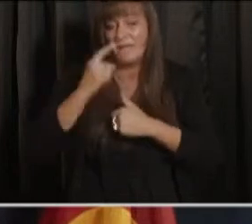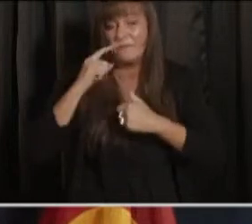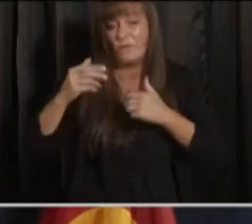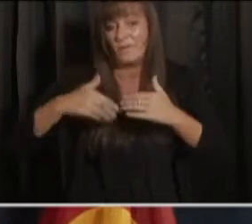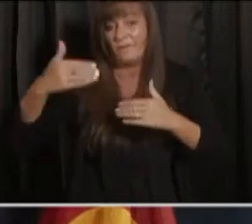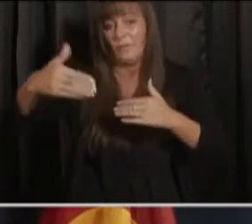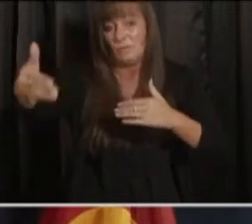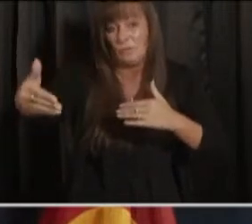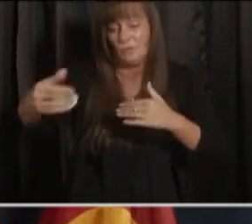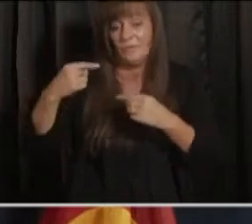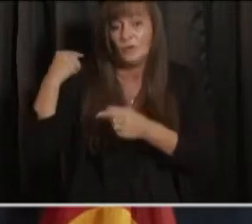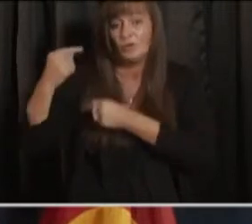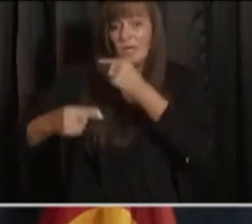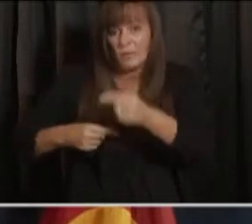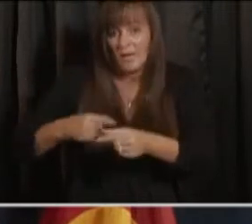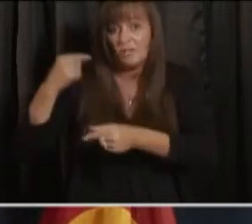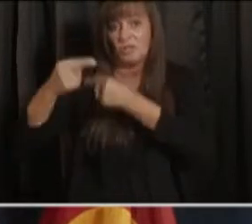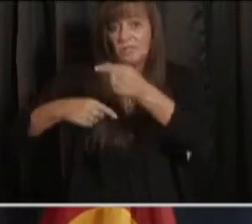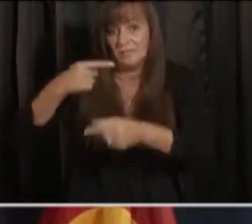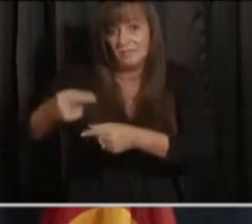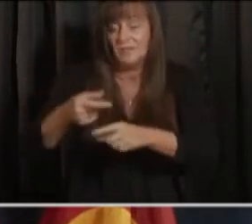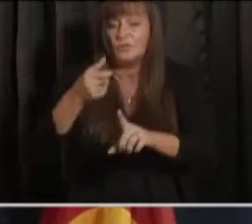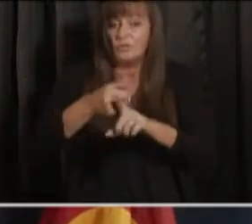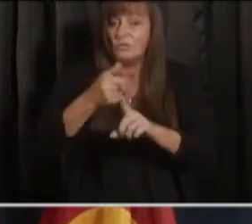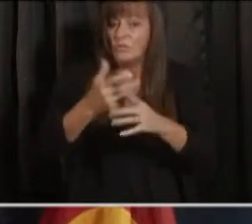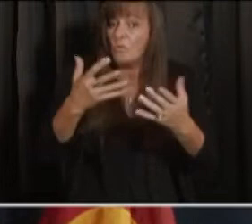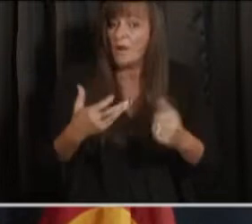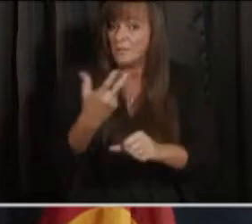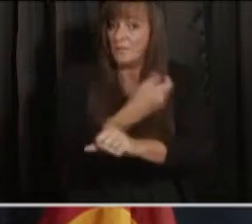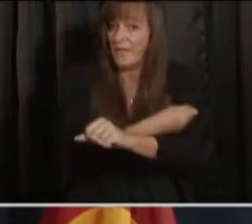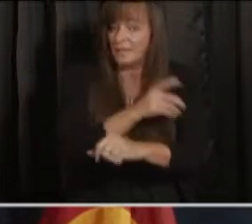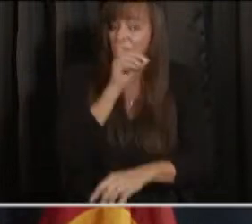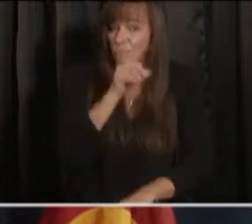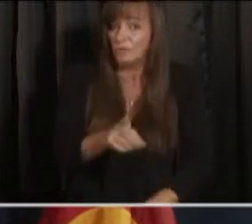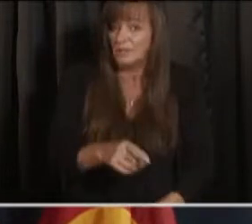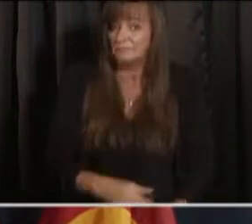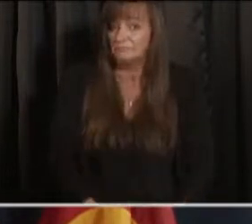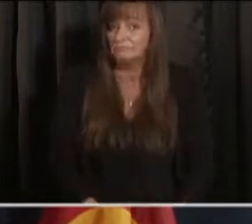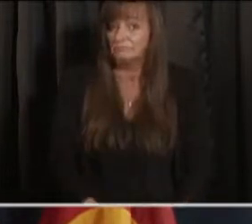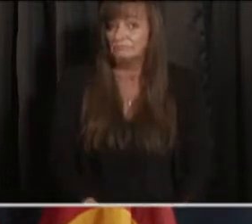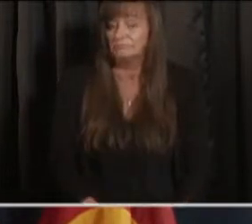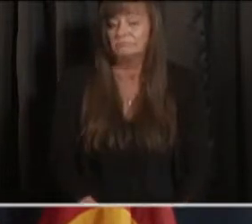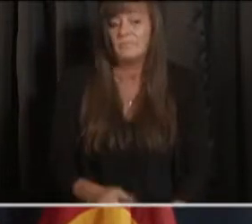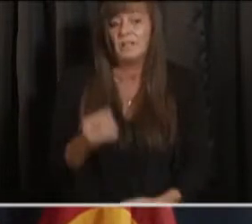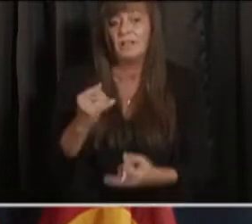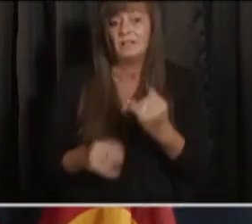and generations to come. You want to be vaccinated. You really do.